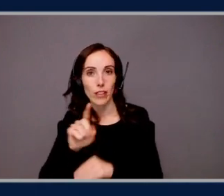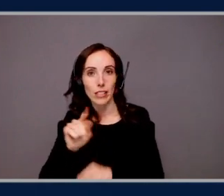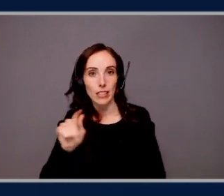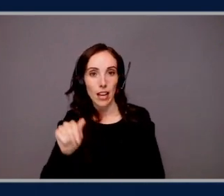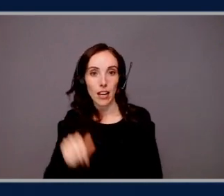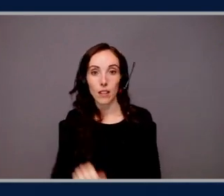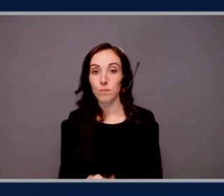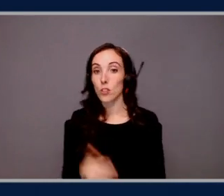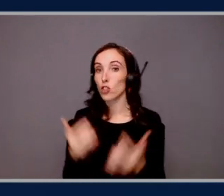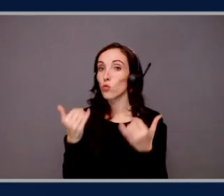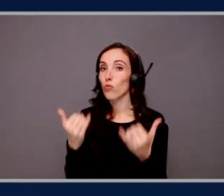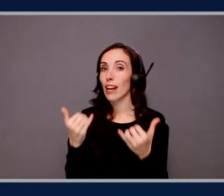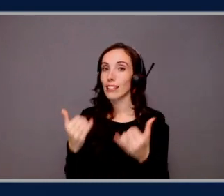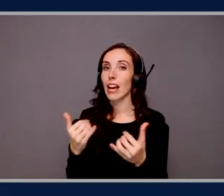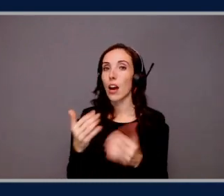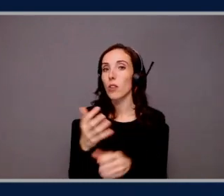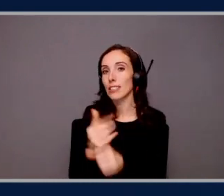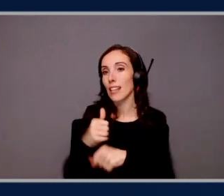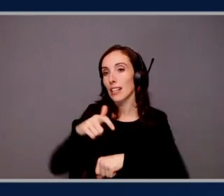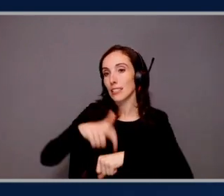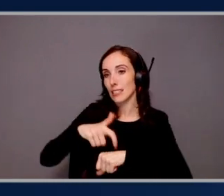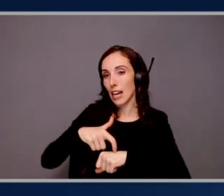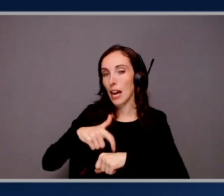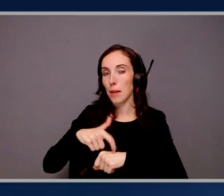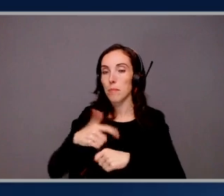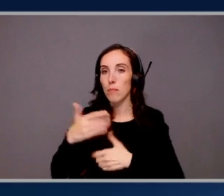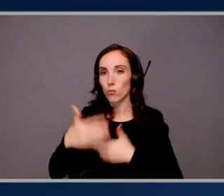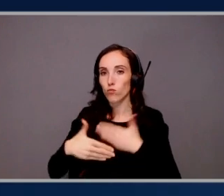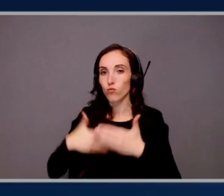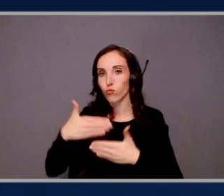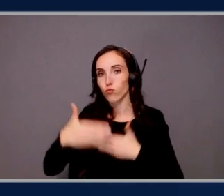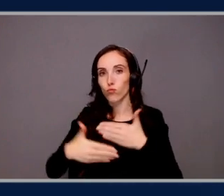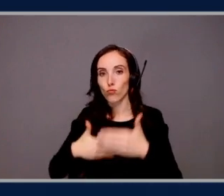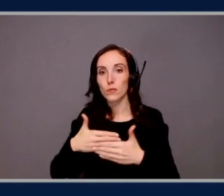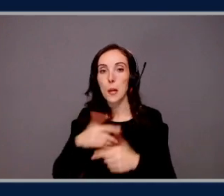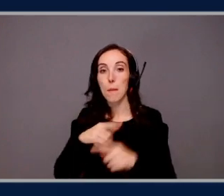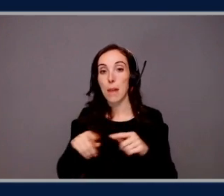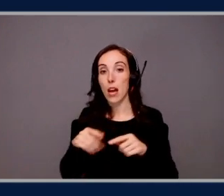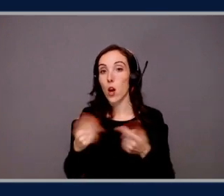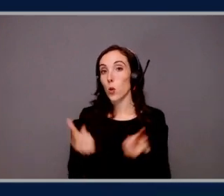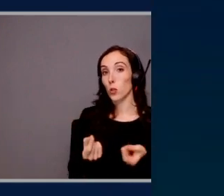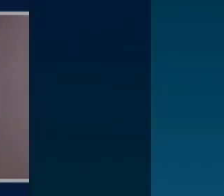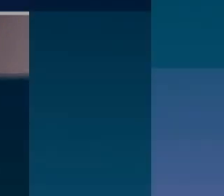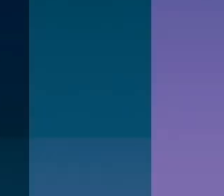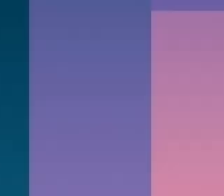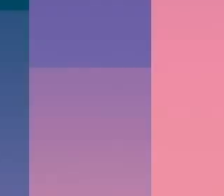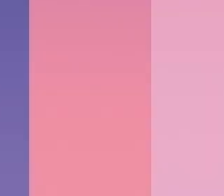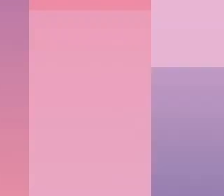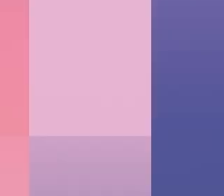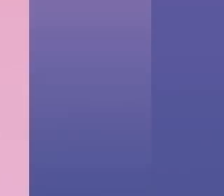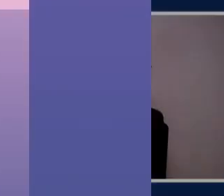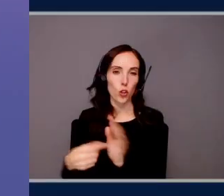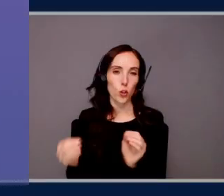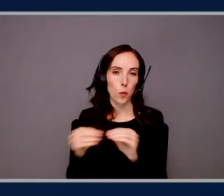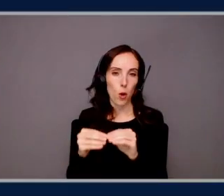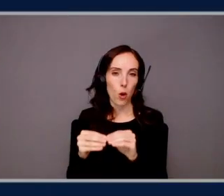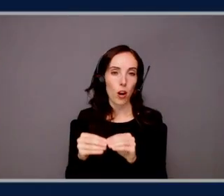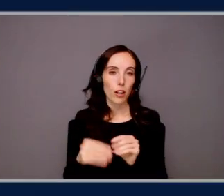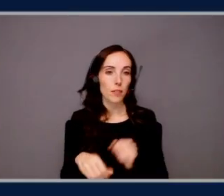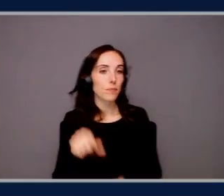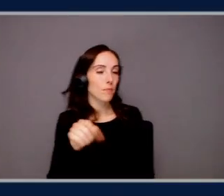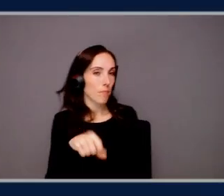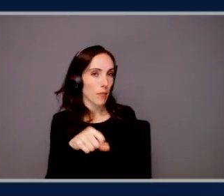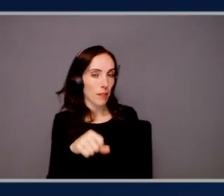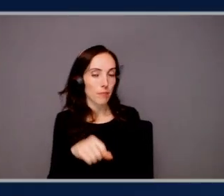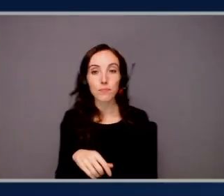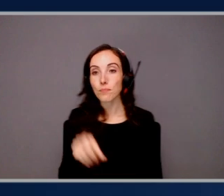the creating mode, so it takes a little bit of time. It spins up, okay. It spins up, but what you would do, and I'll show you that. I'll show you a bit more in a second. We're going to get to that, okay. We'll get to that. I'll get to